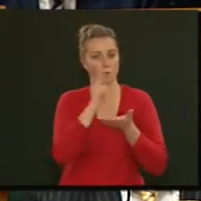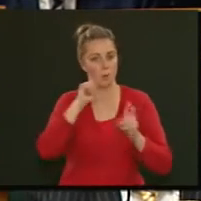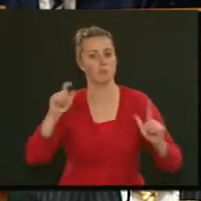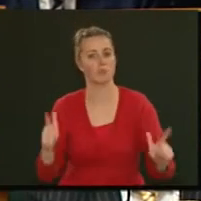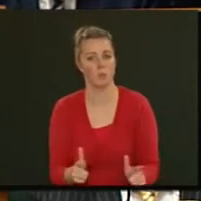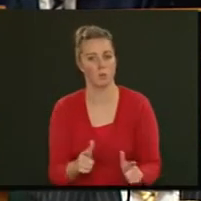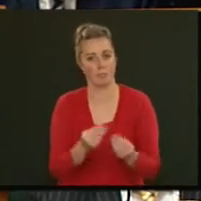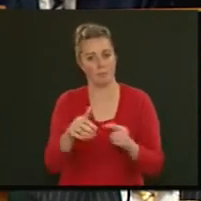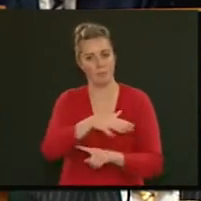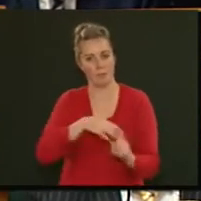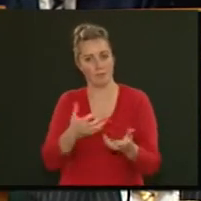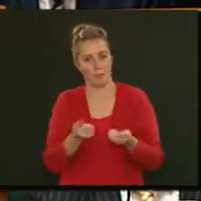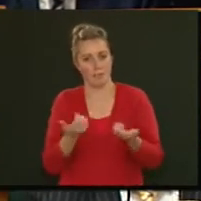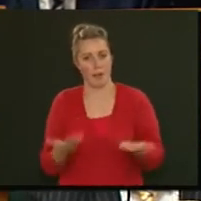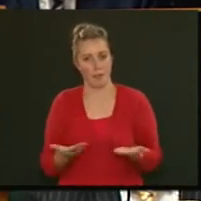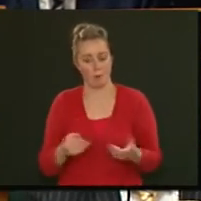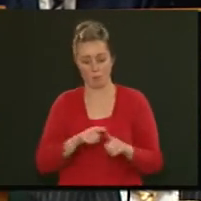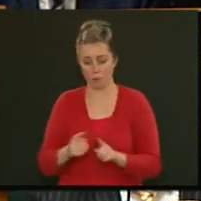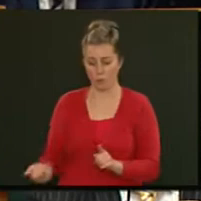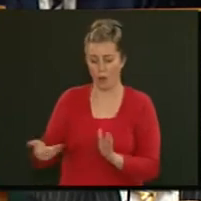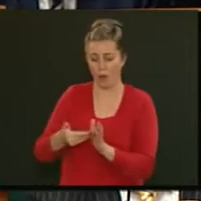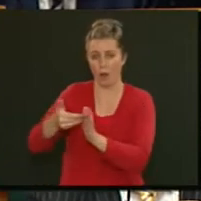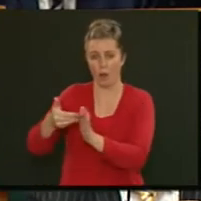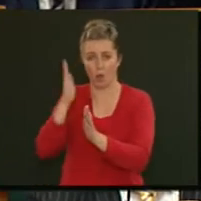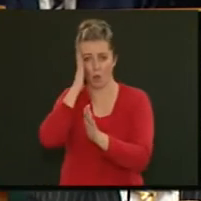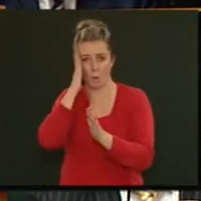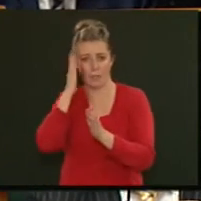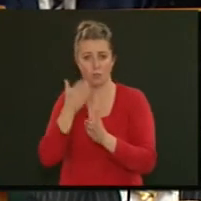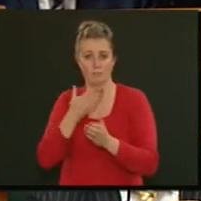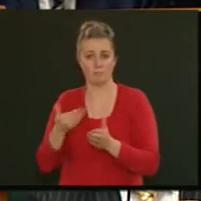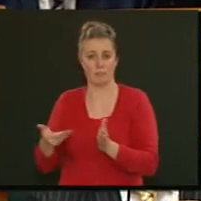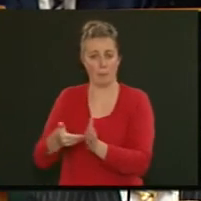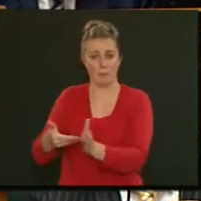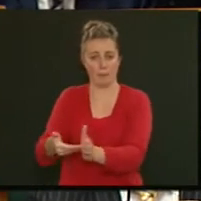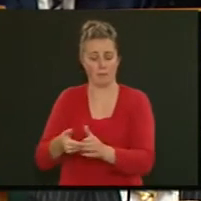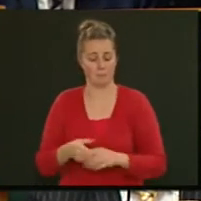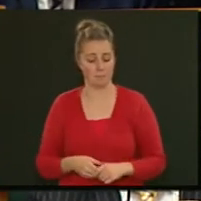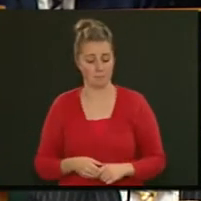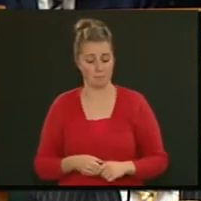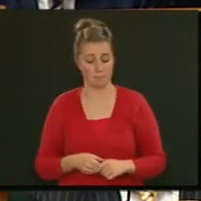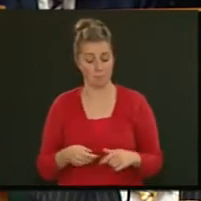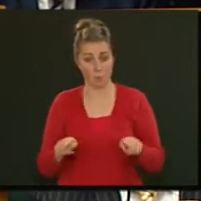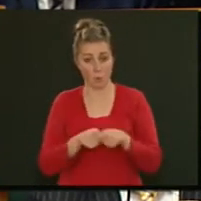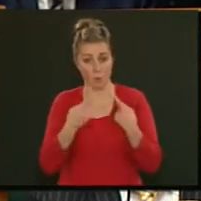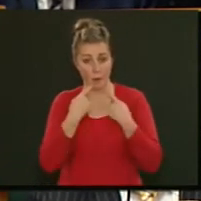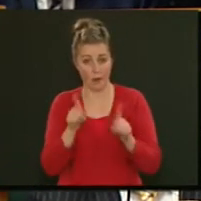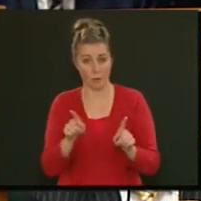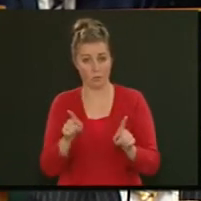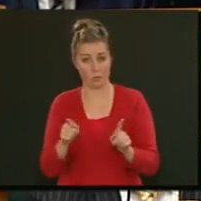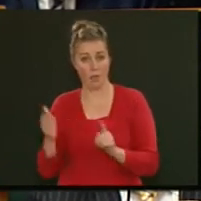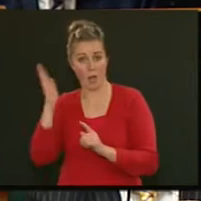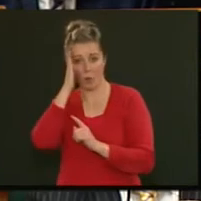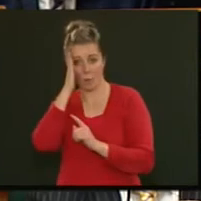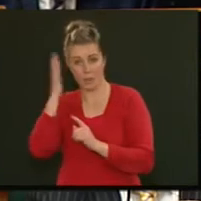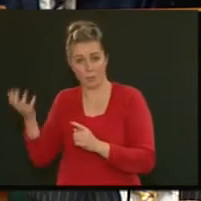families currently receive to top up their accommodation supplement. I'm also announcing that the accommodation benefit, which is paid